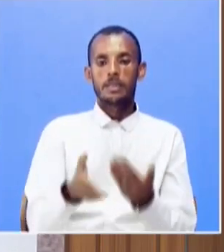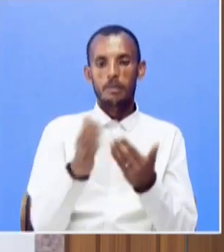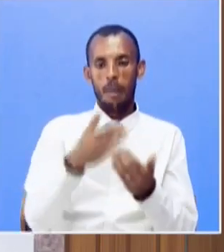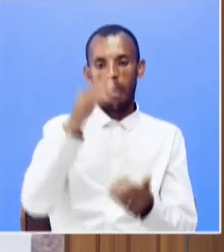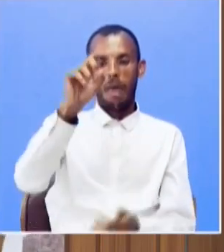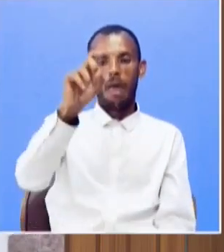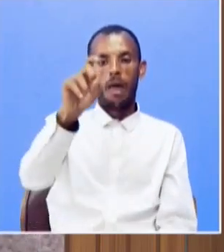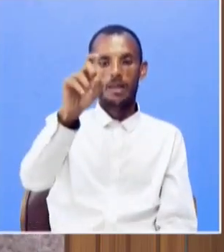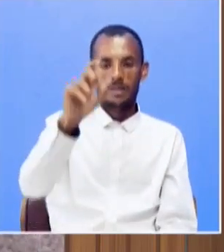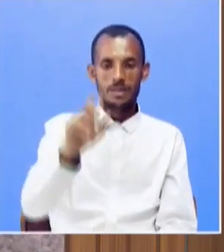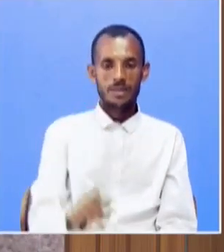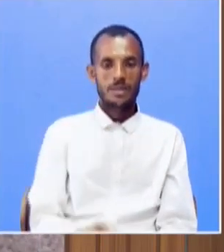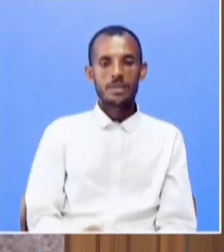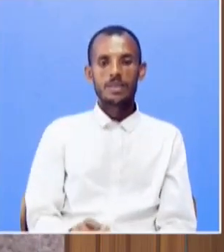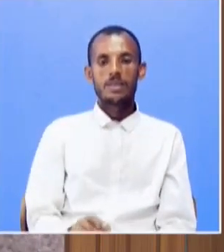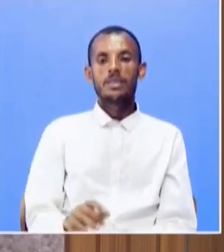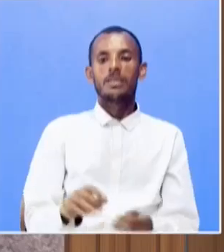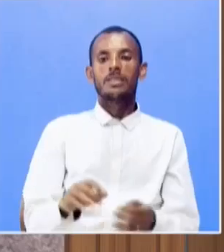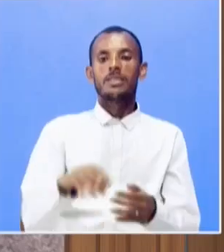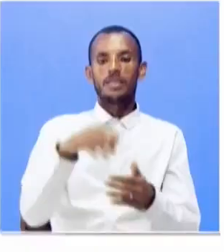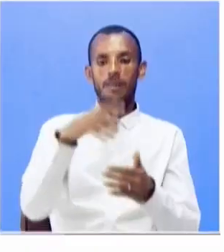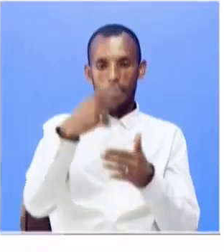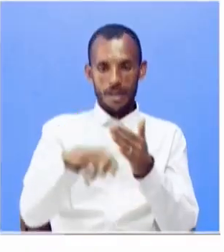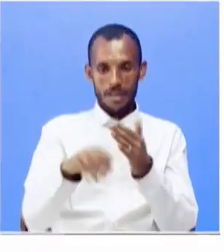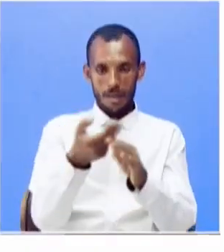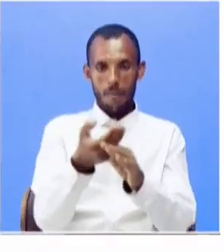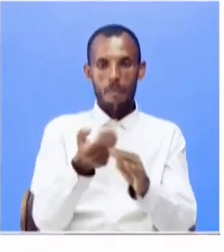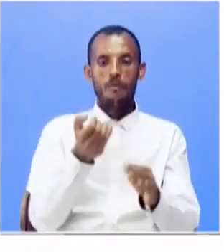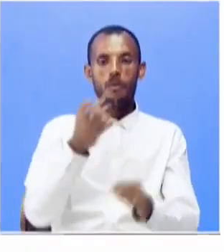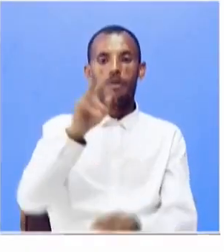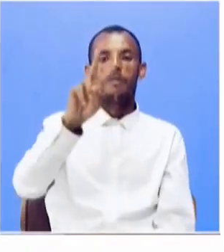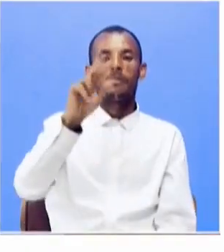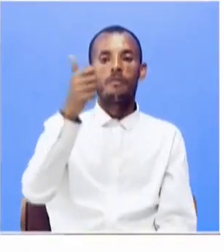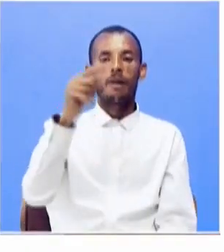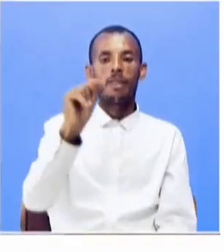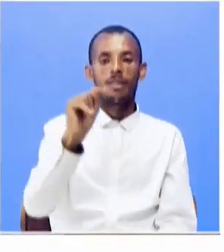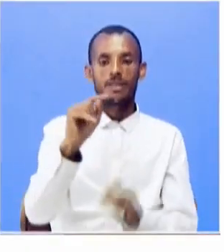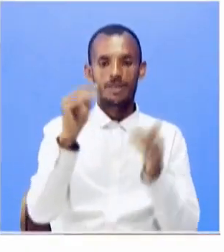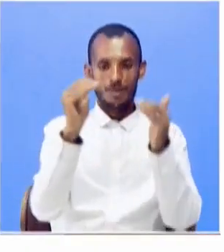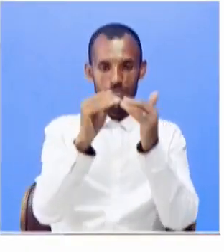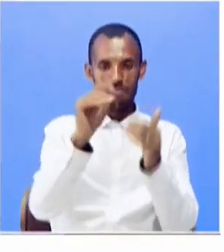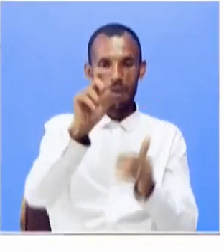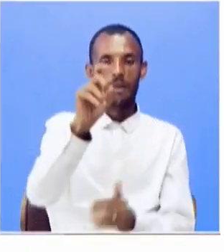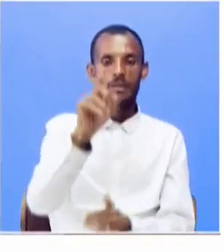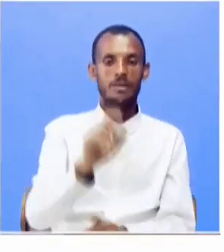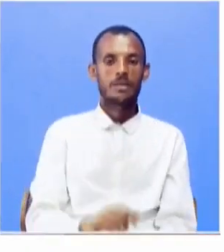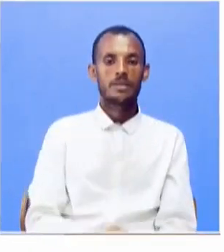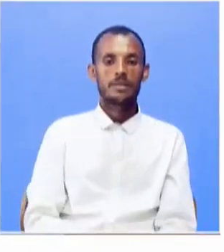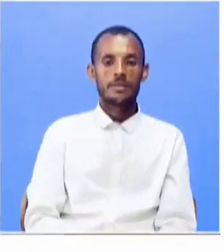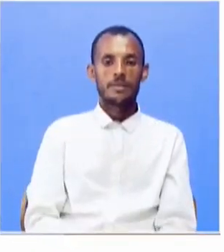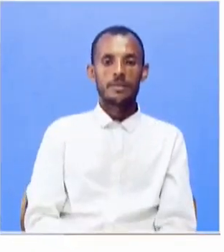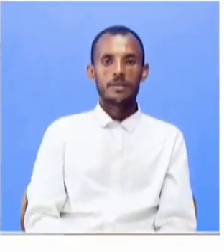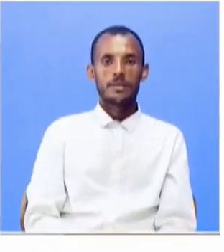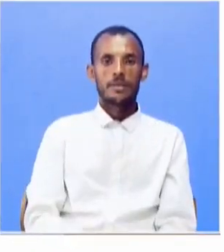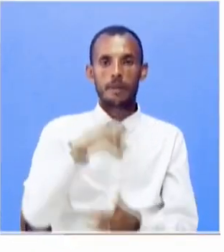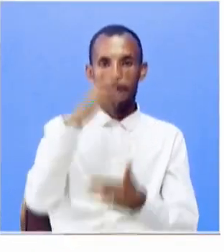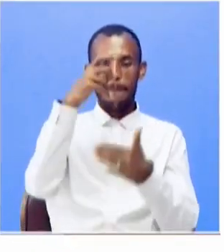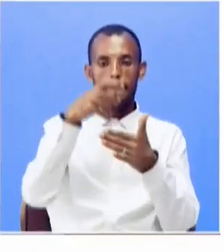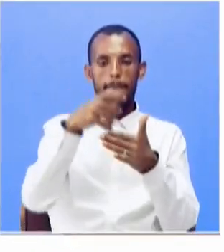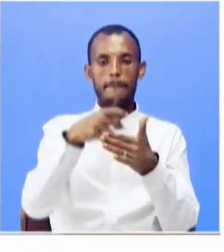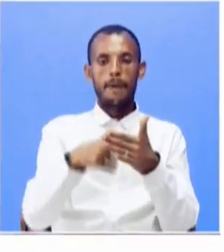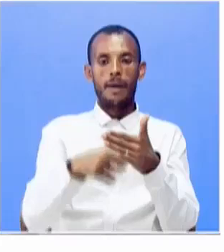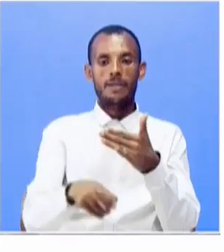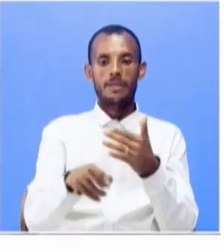X. The price before VAT, let the price